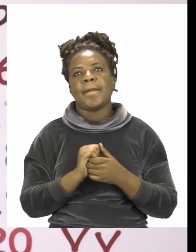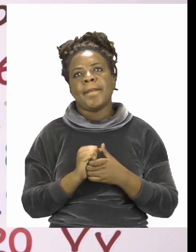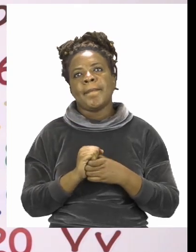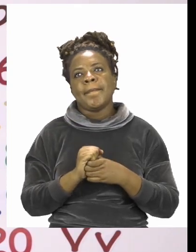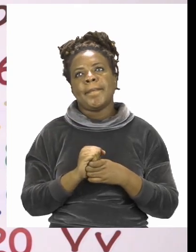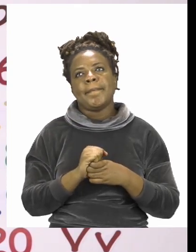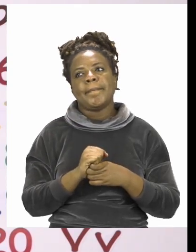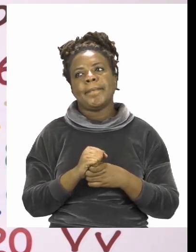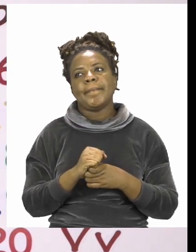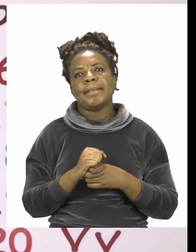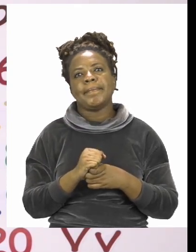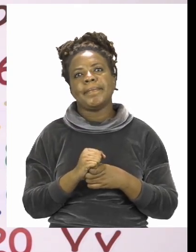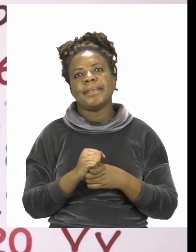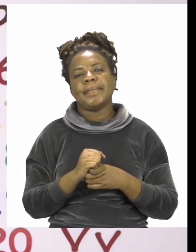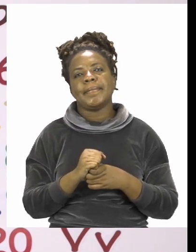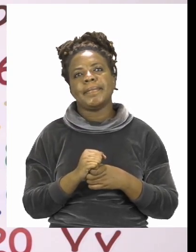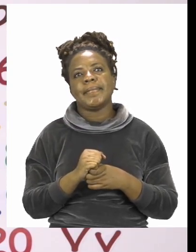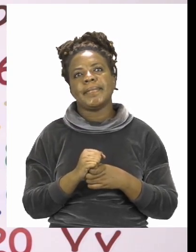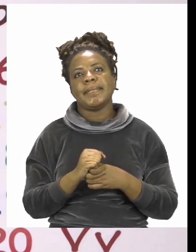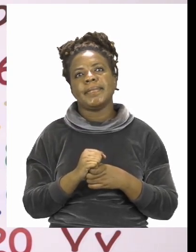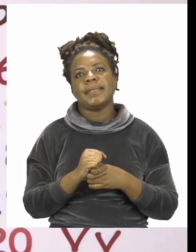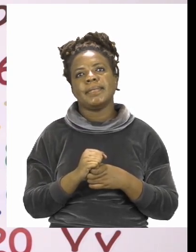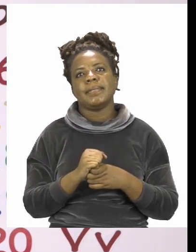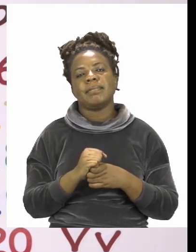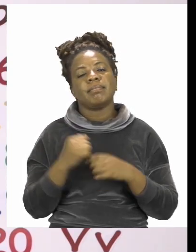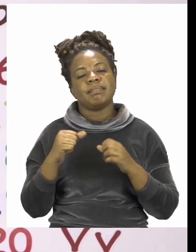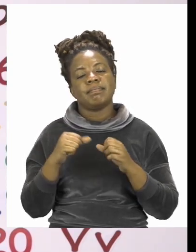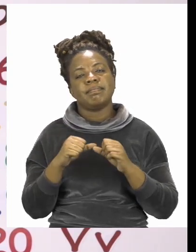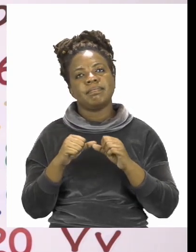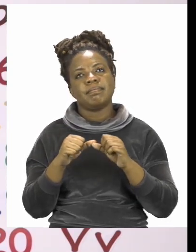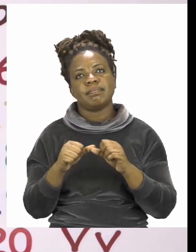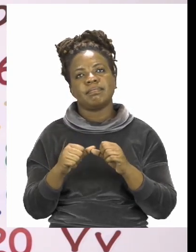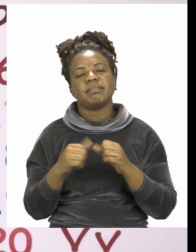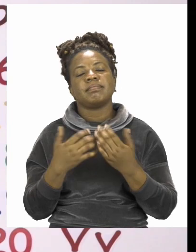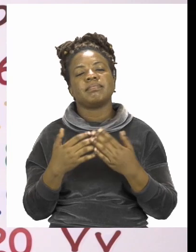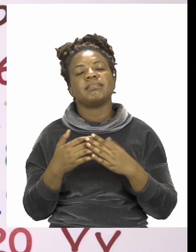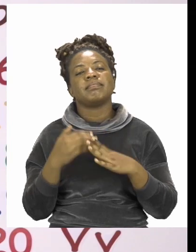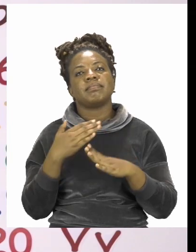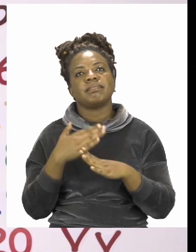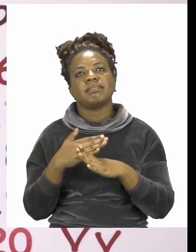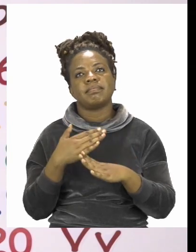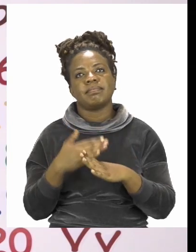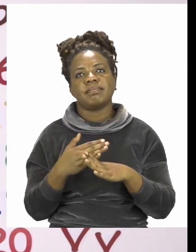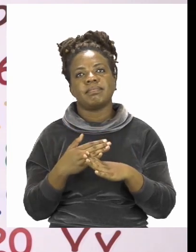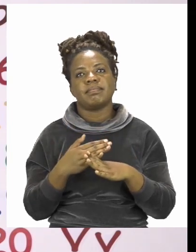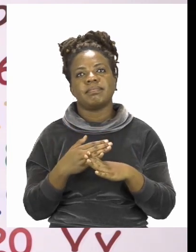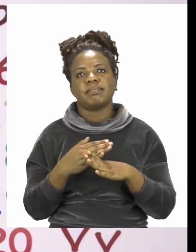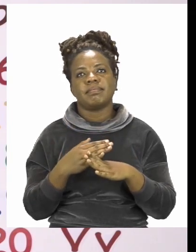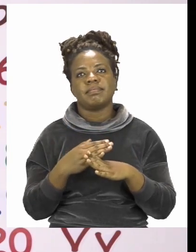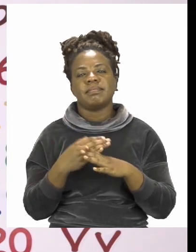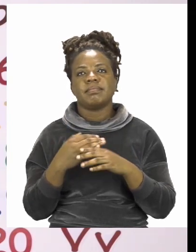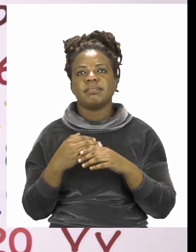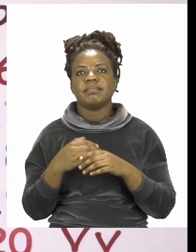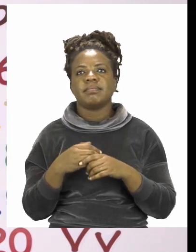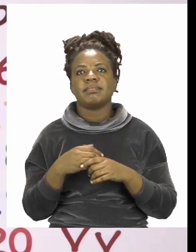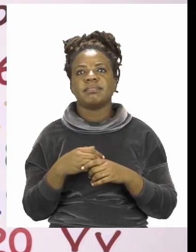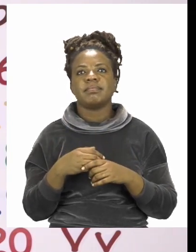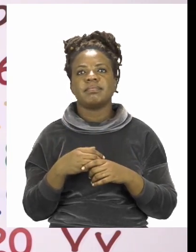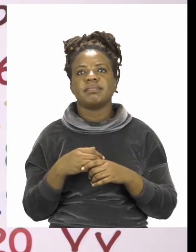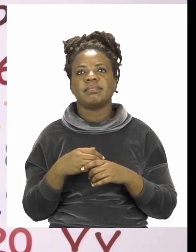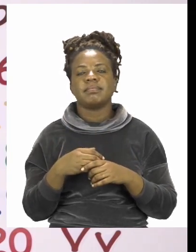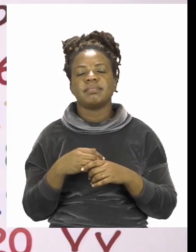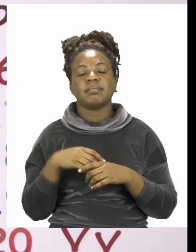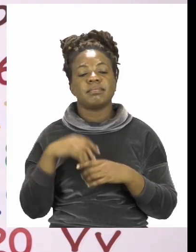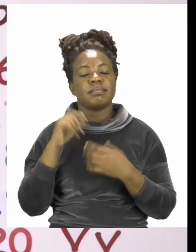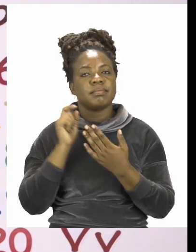Good job. Now we can continue with our exercise. The writing that we're going to do